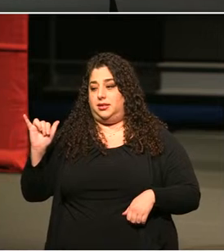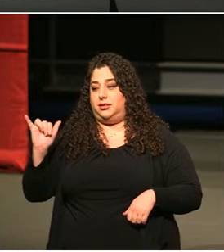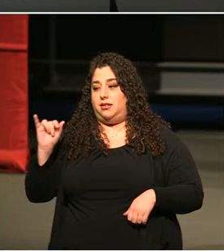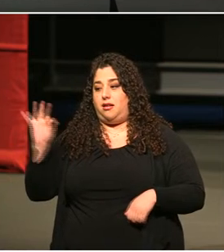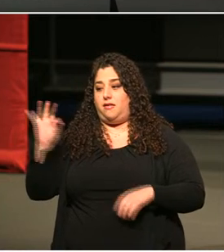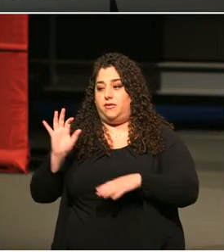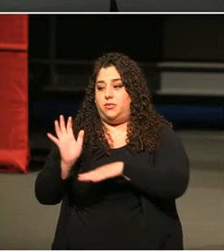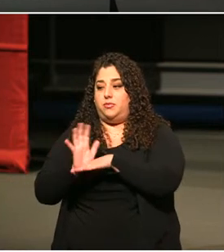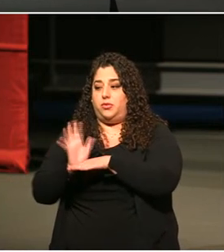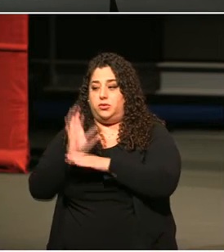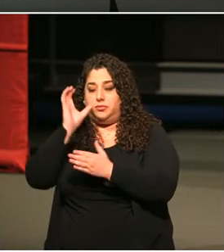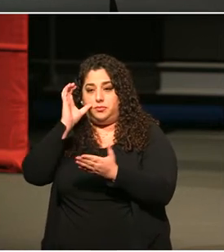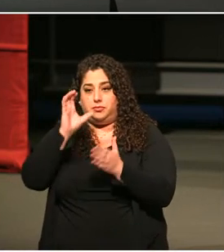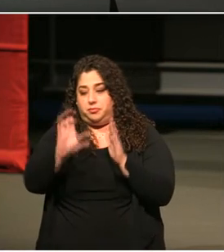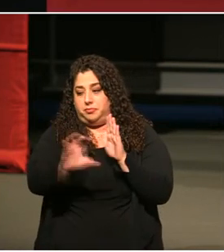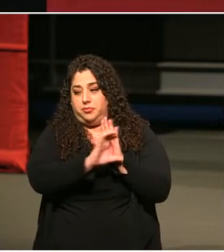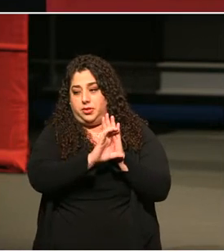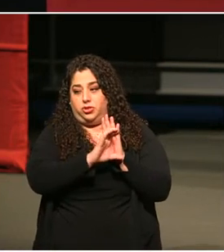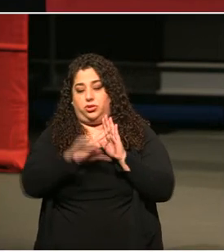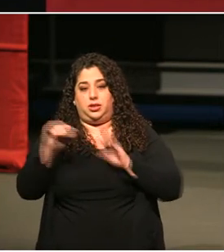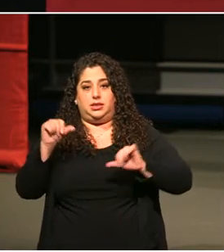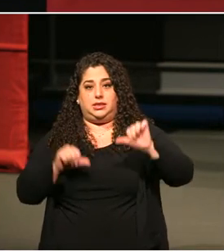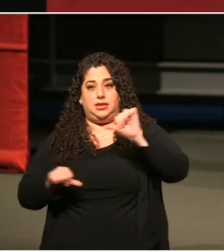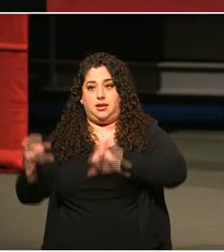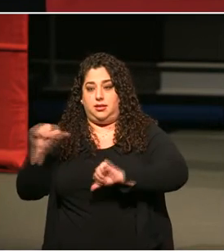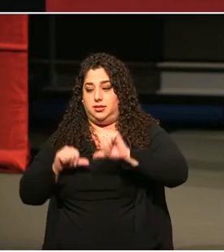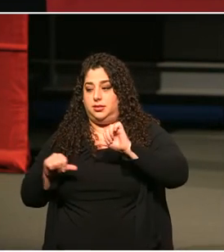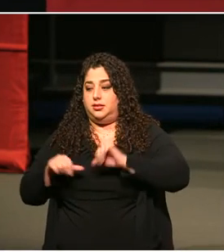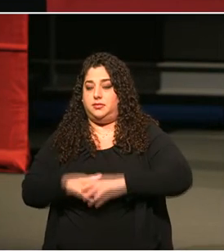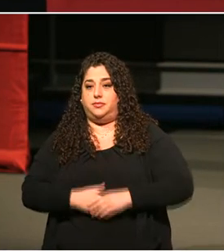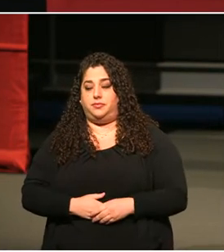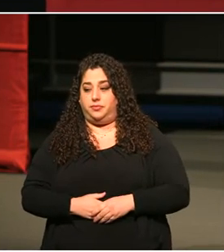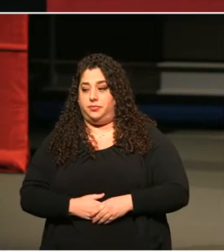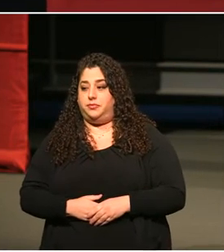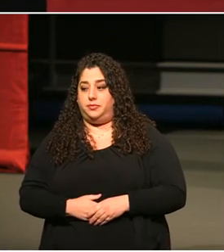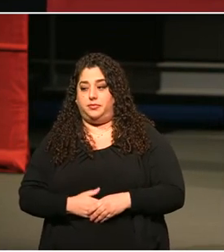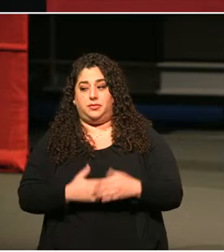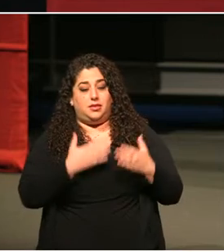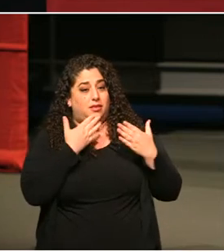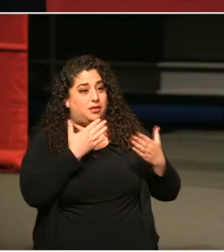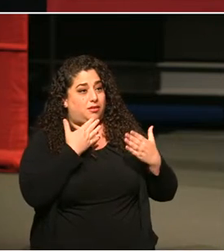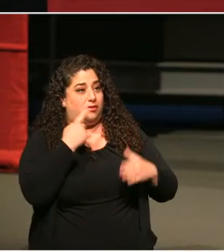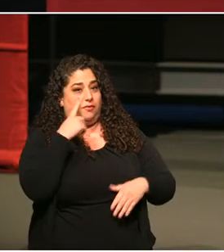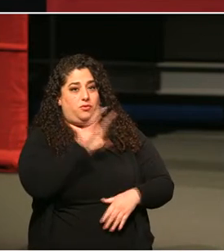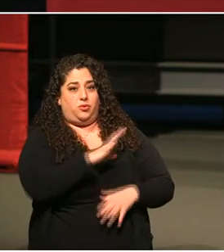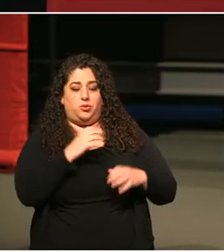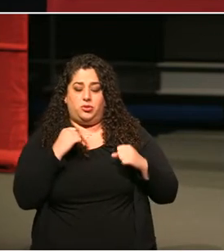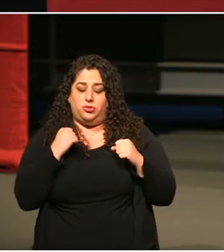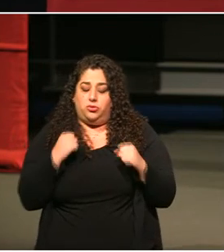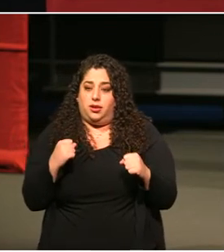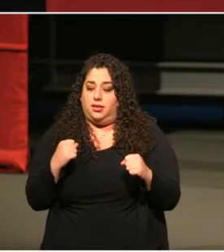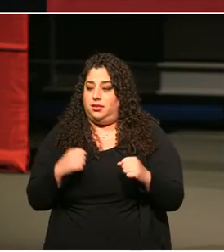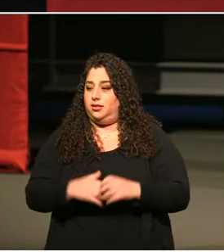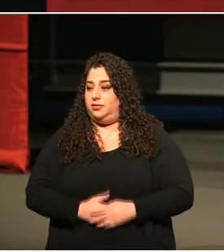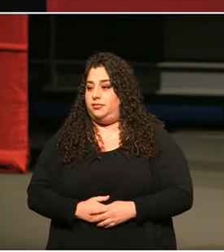Ms. Littlefeather, again, thank you. Thank you for your strength then and your strength